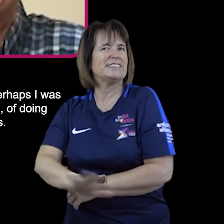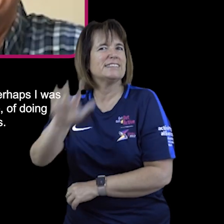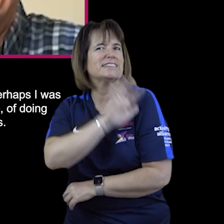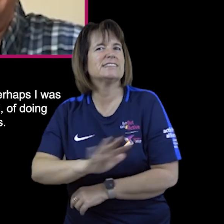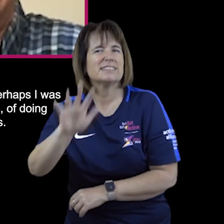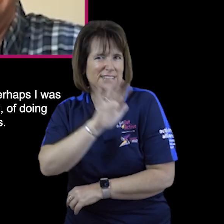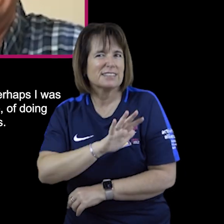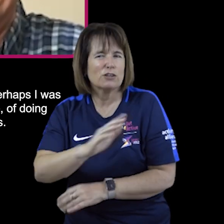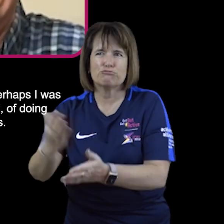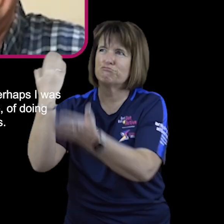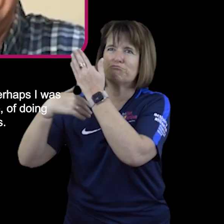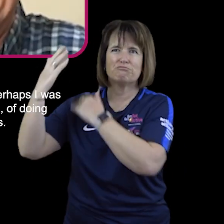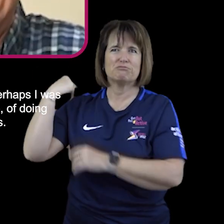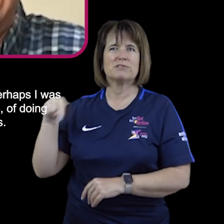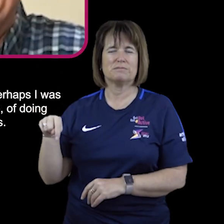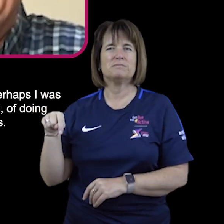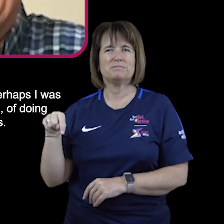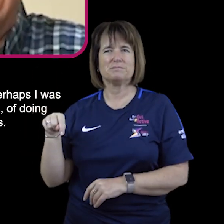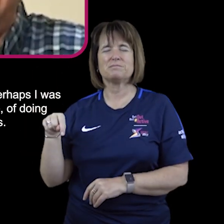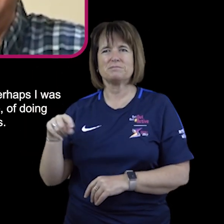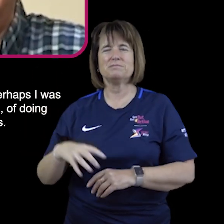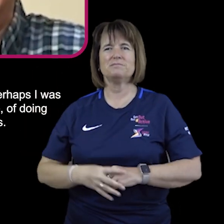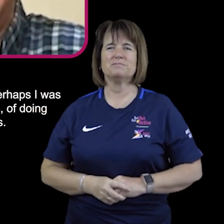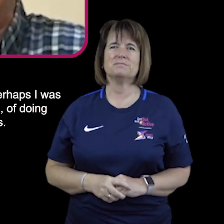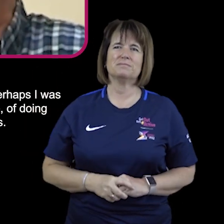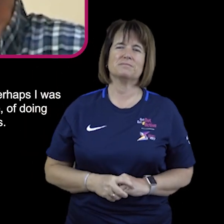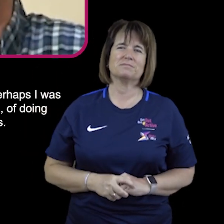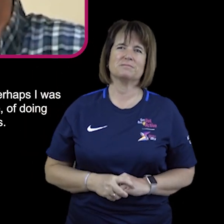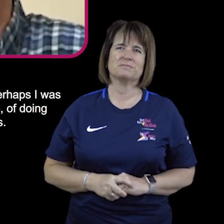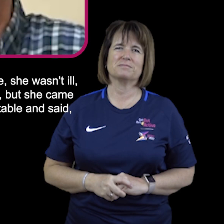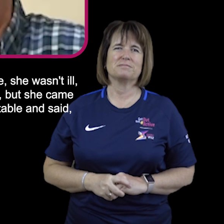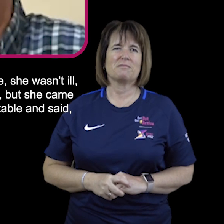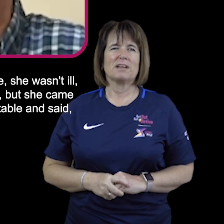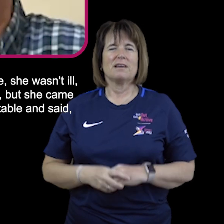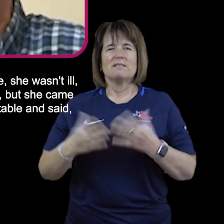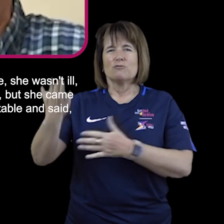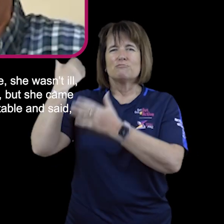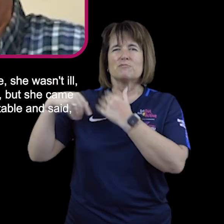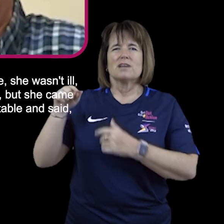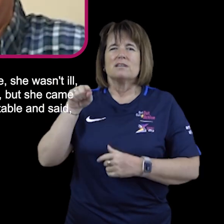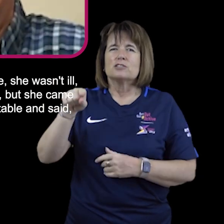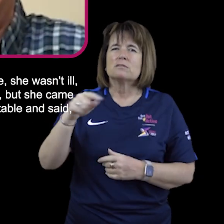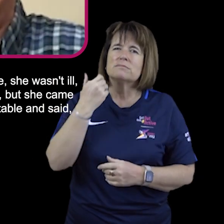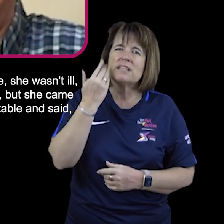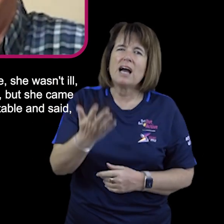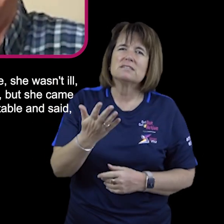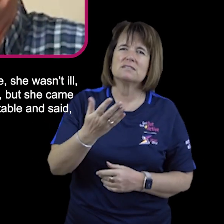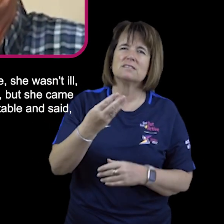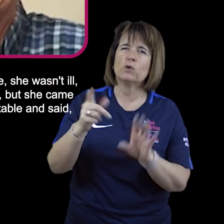met a naval nurse. What's that, 1980, isn't it? A long time ago.